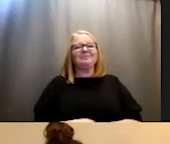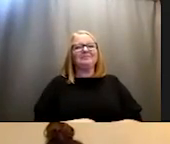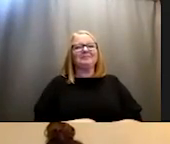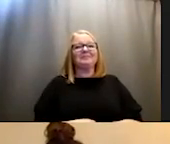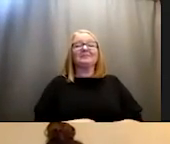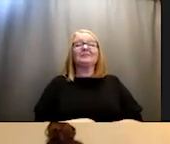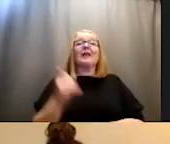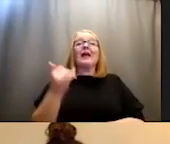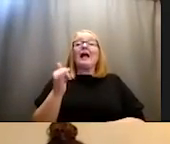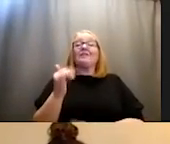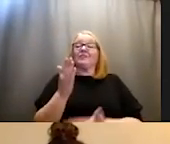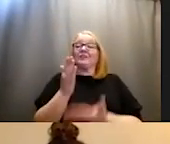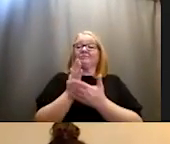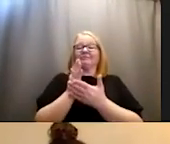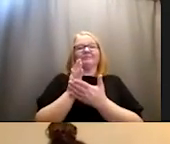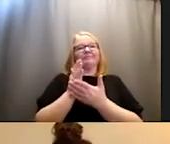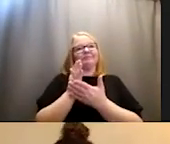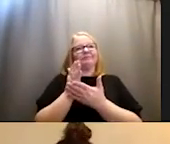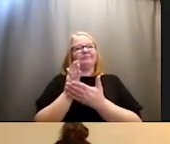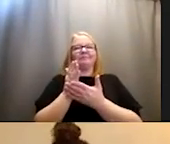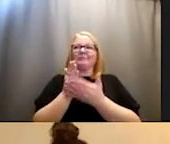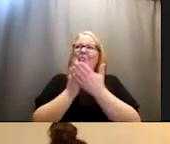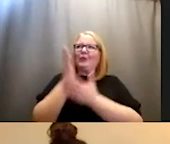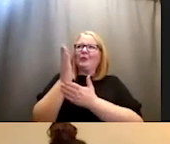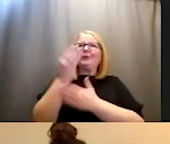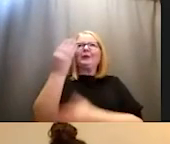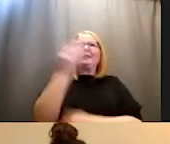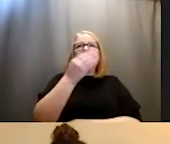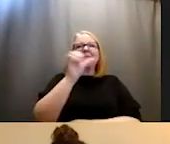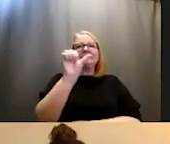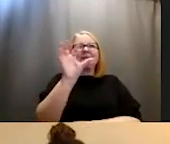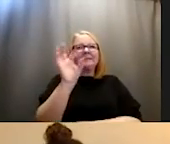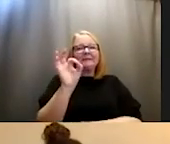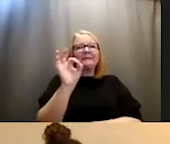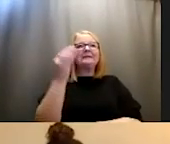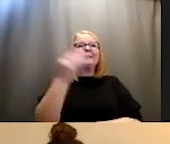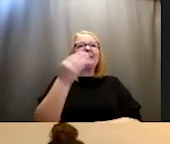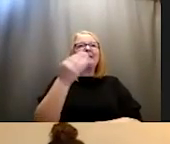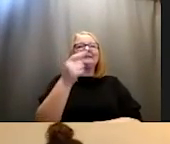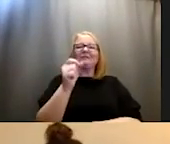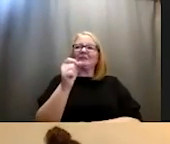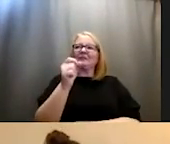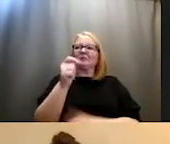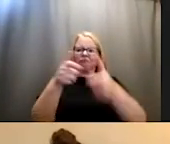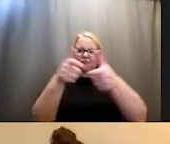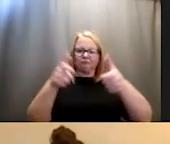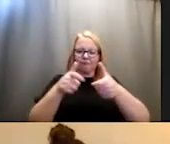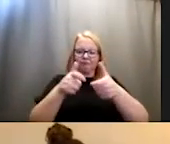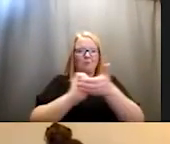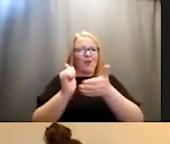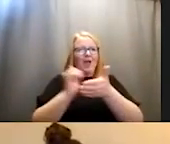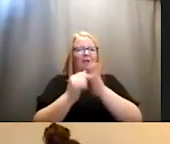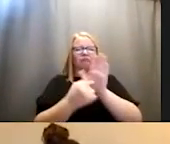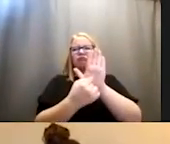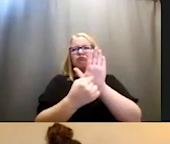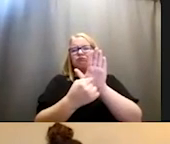If we look at throughout the 60s and into the 70s, the brand expanded immensely. There were hundreds of products